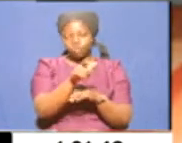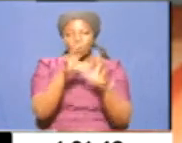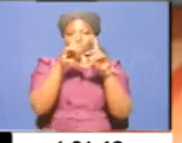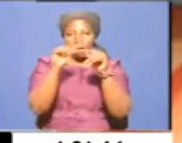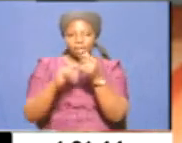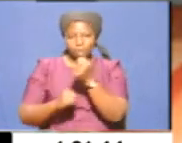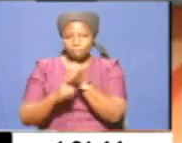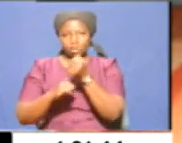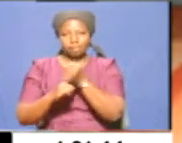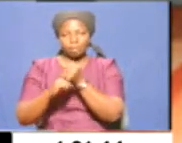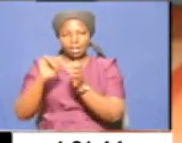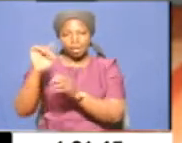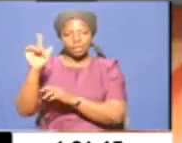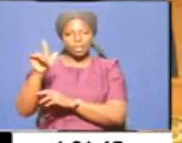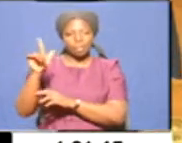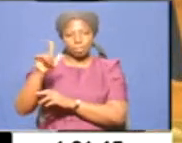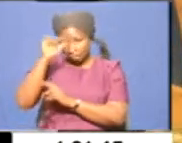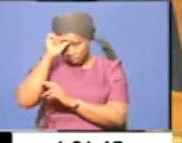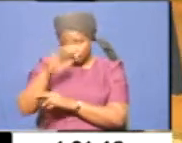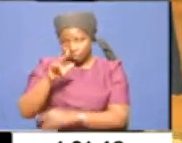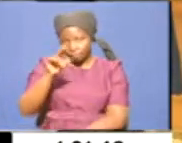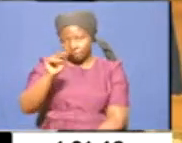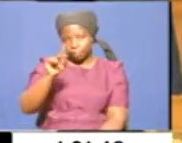Nderitu Muridhi.